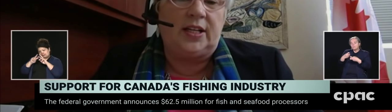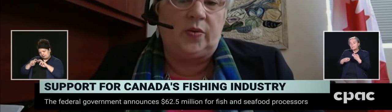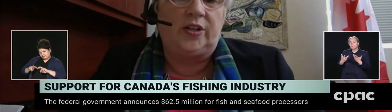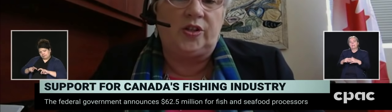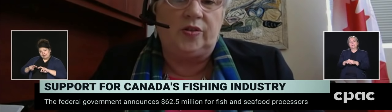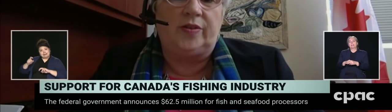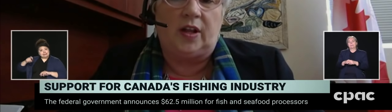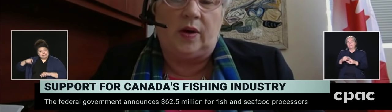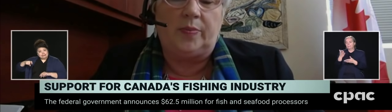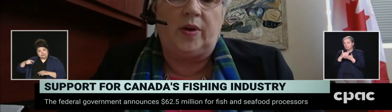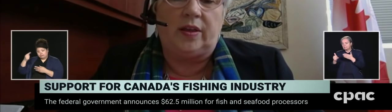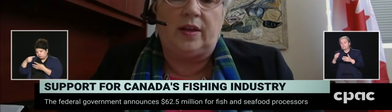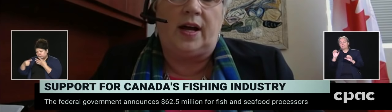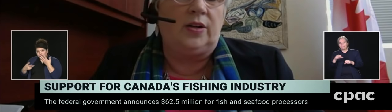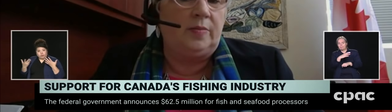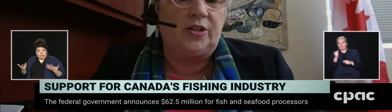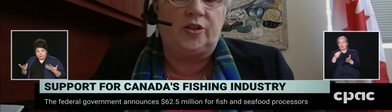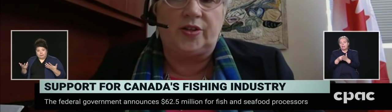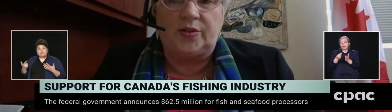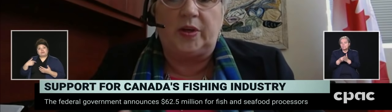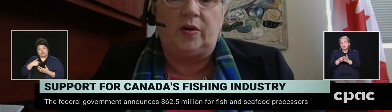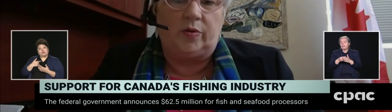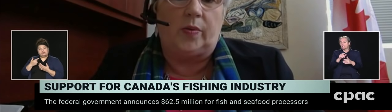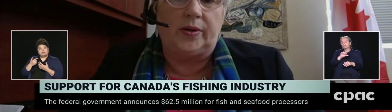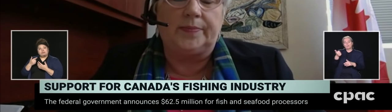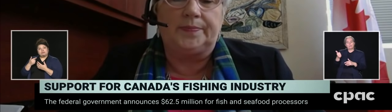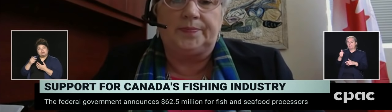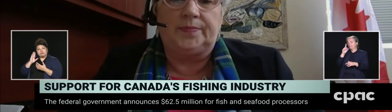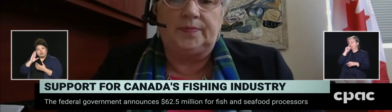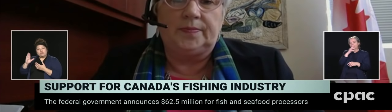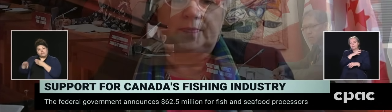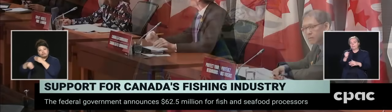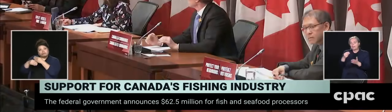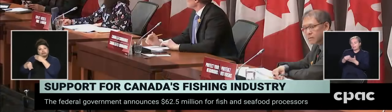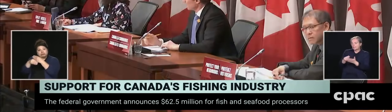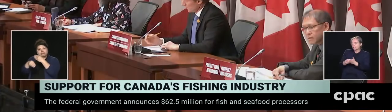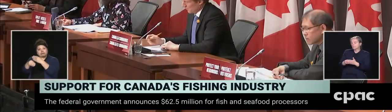be continuing to follow up with new measures as we go forward.